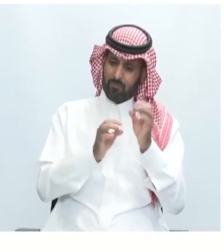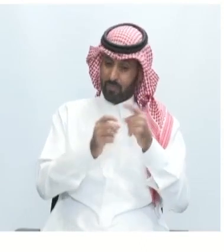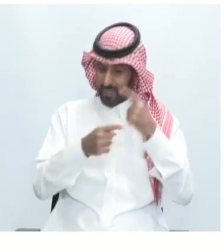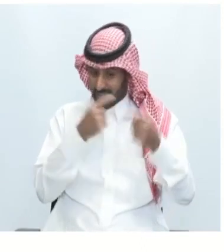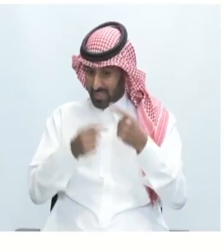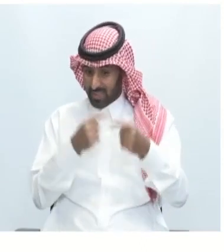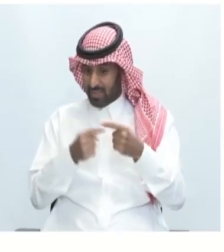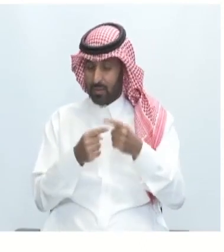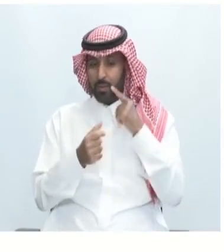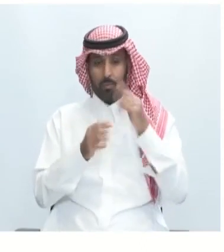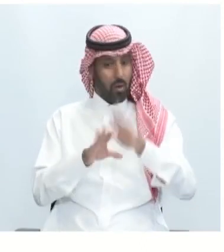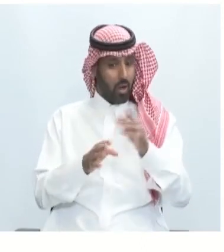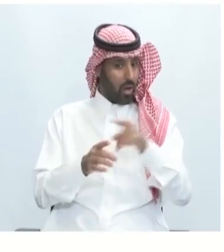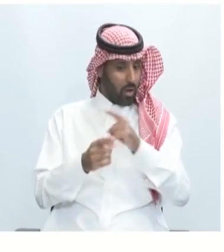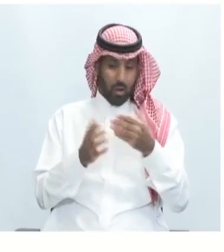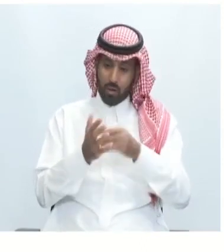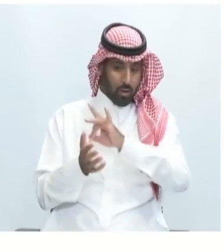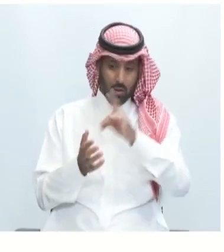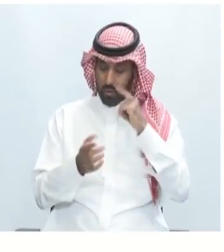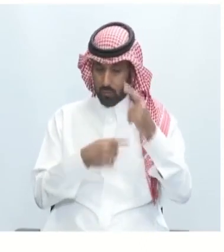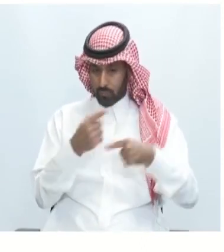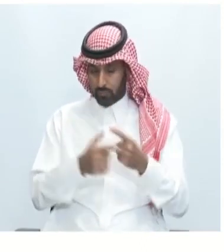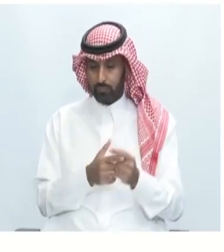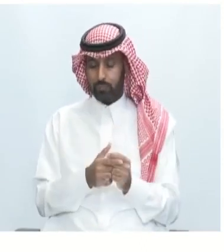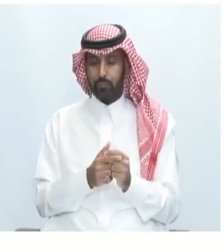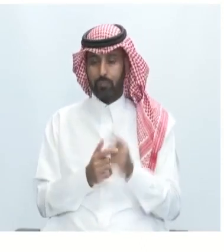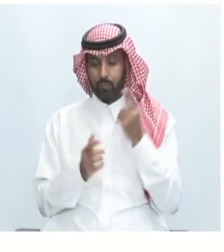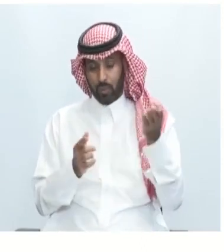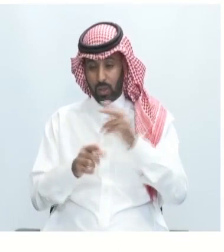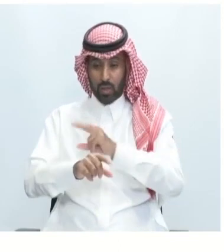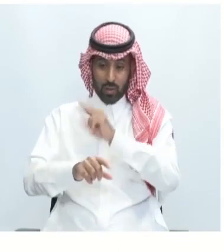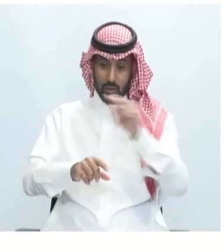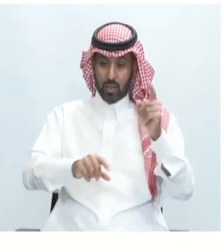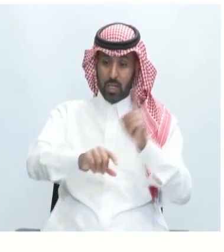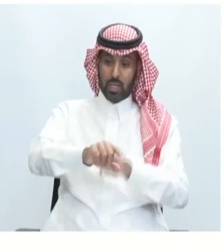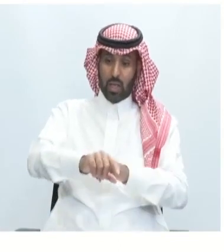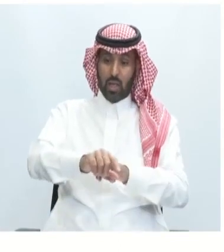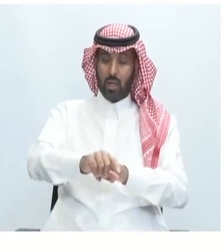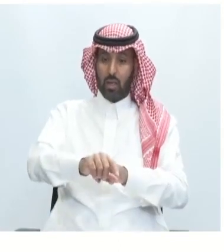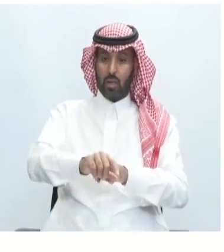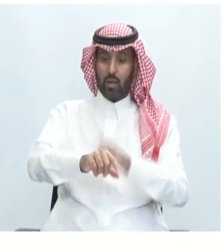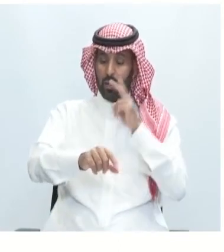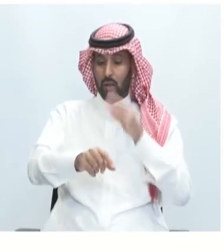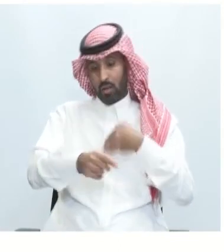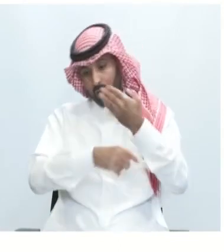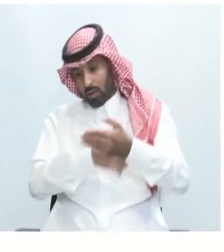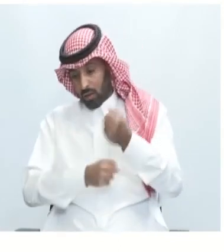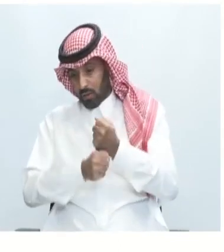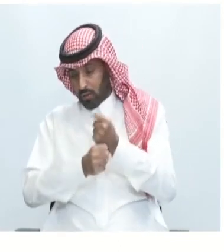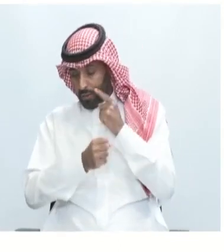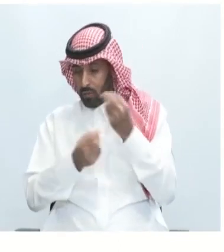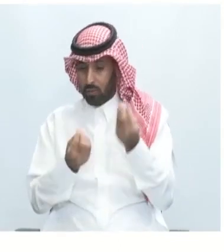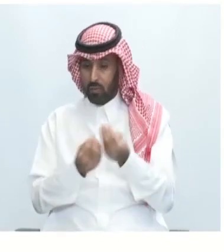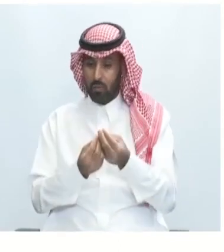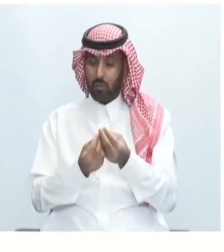progress, was happening in, at a time, at the time another activity or event